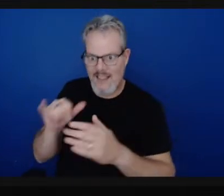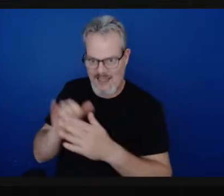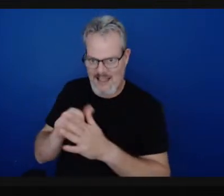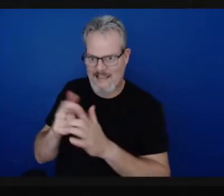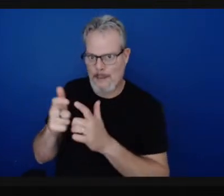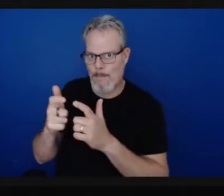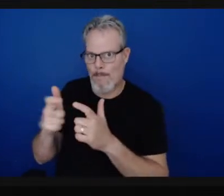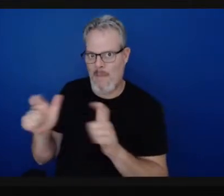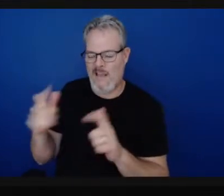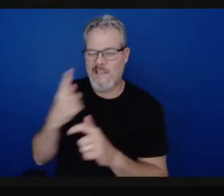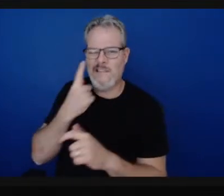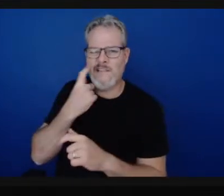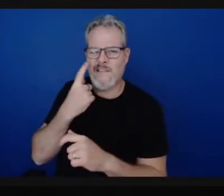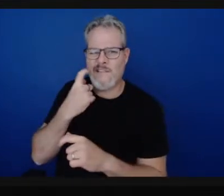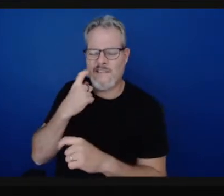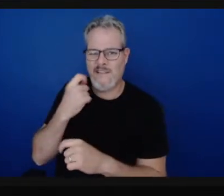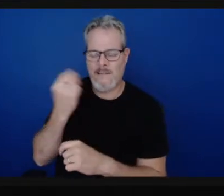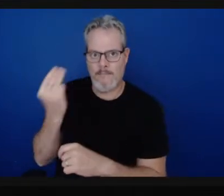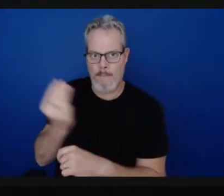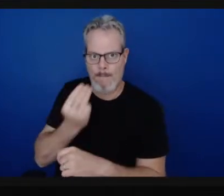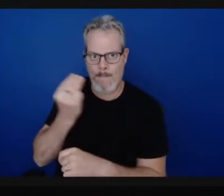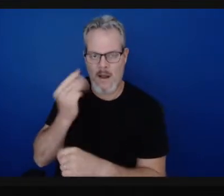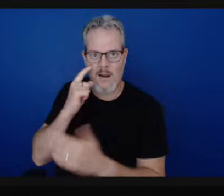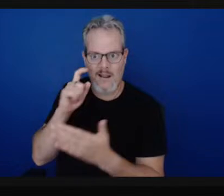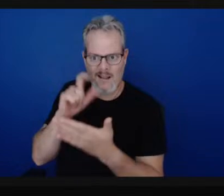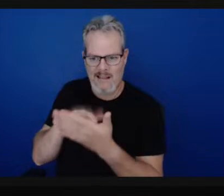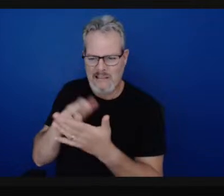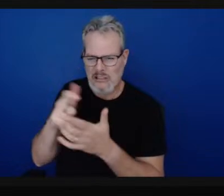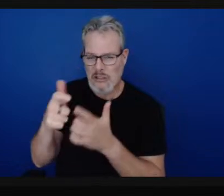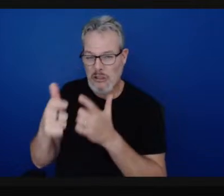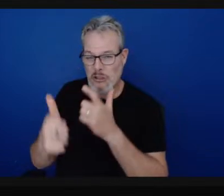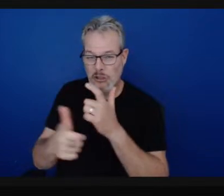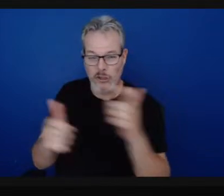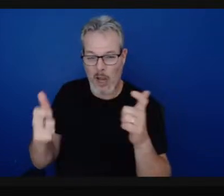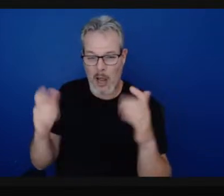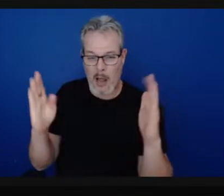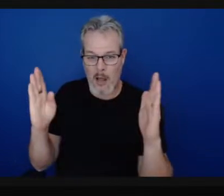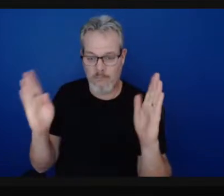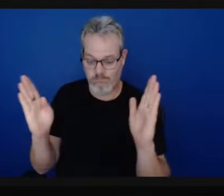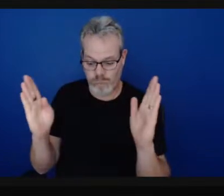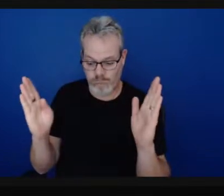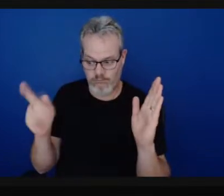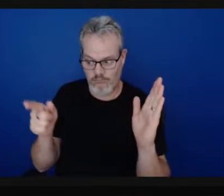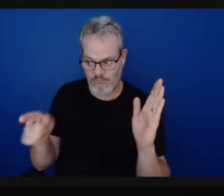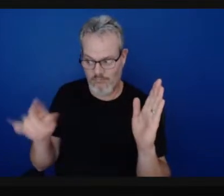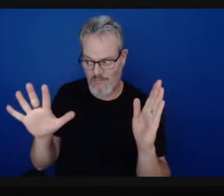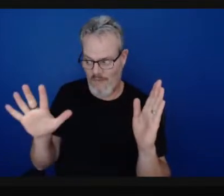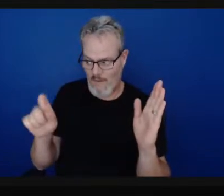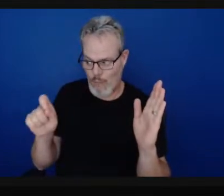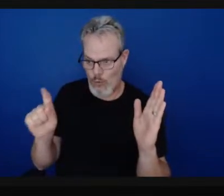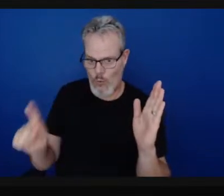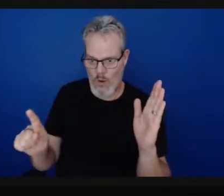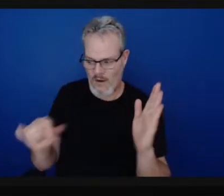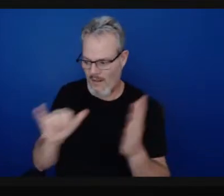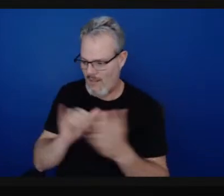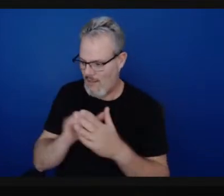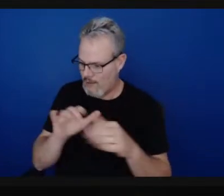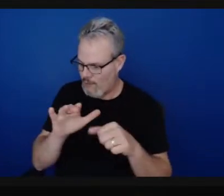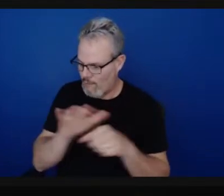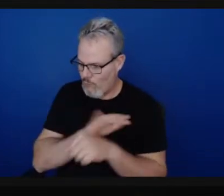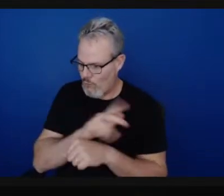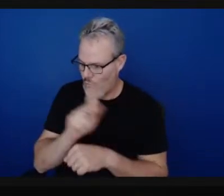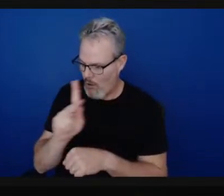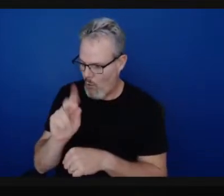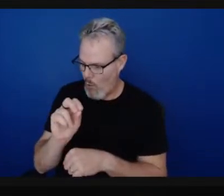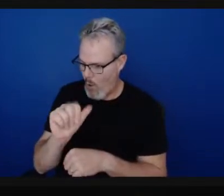Monday, the 5.1. So a huge gap there, right? So this is the whole Koaʻe fault zone all through here. And you could